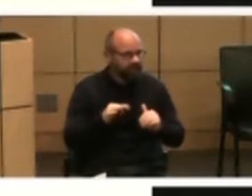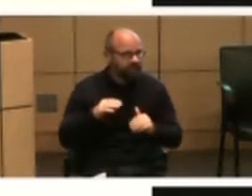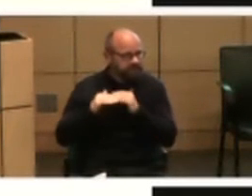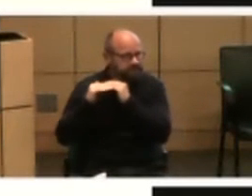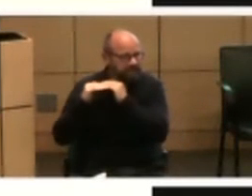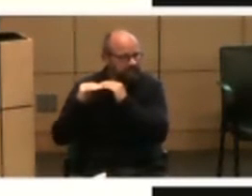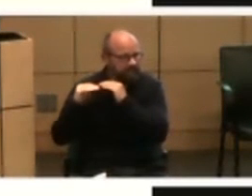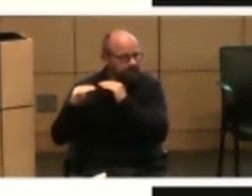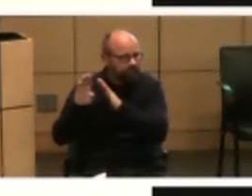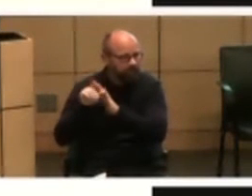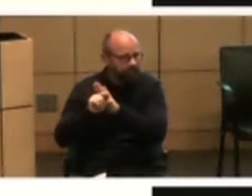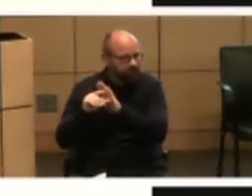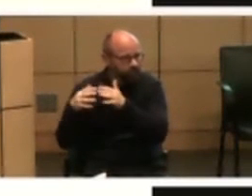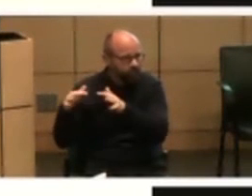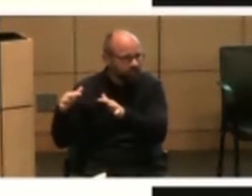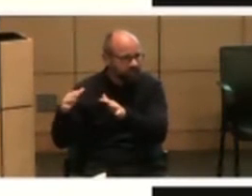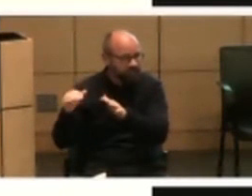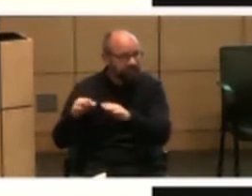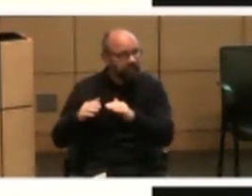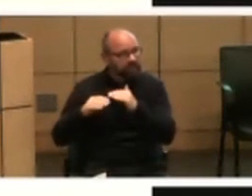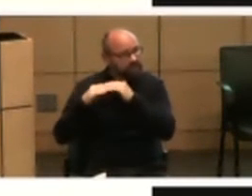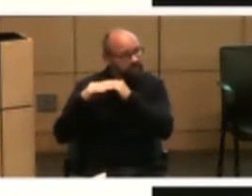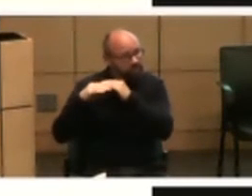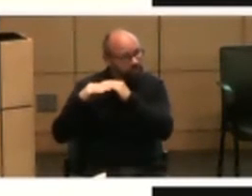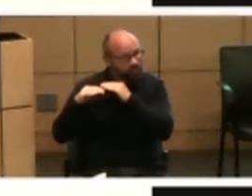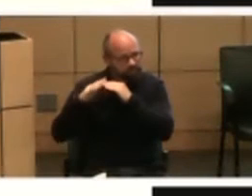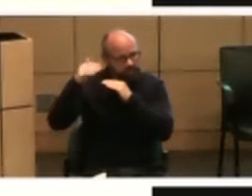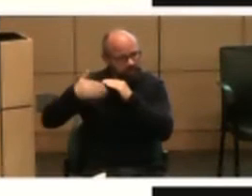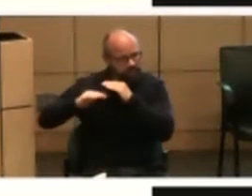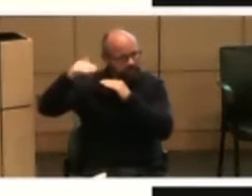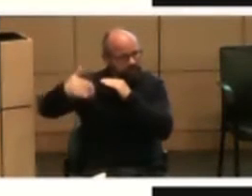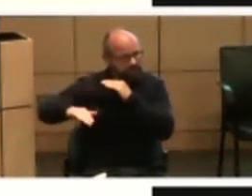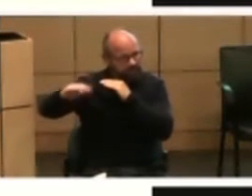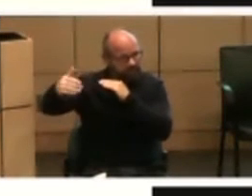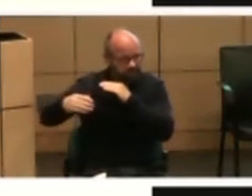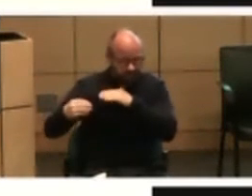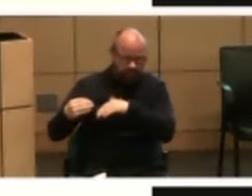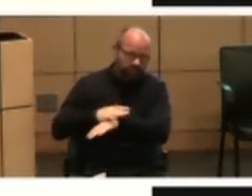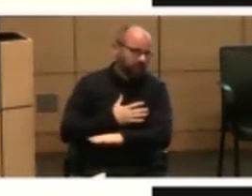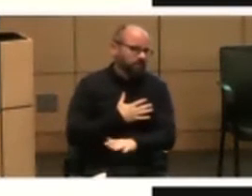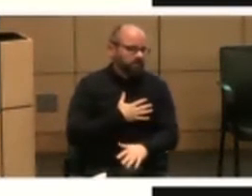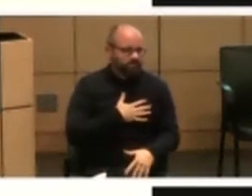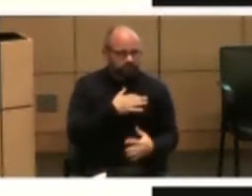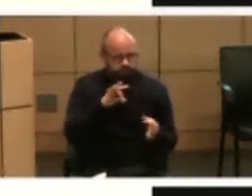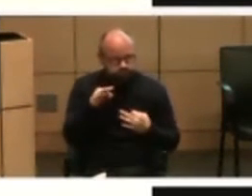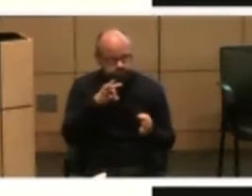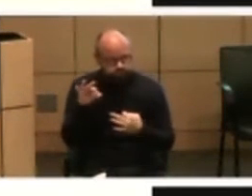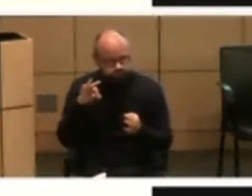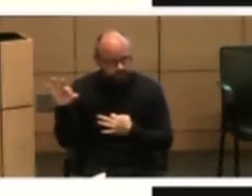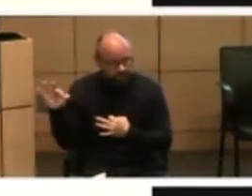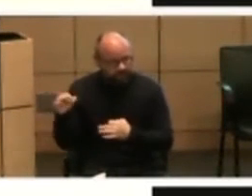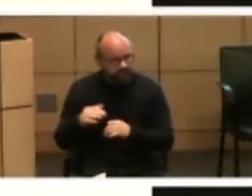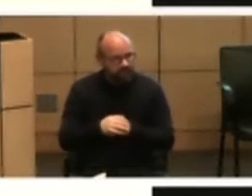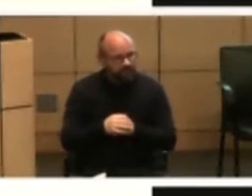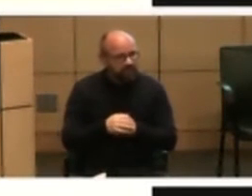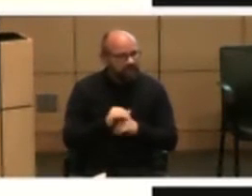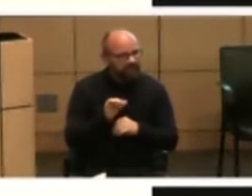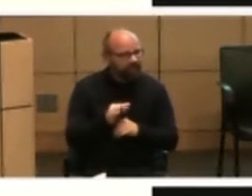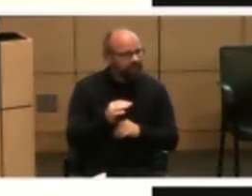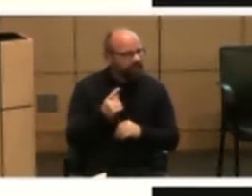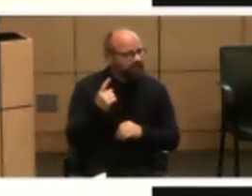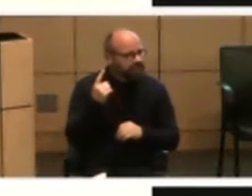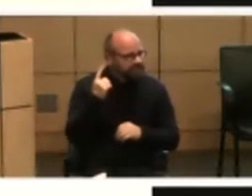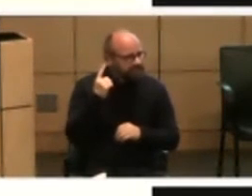already, trying to think of the way to explain this. One of the things we talk about is really things that sound really similar are harder to separate. I mean, I think